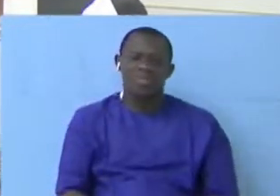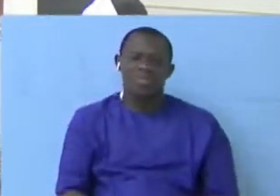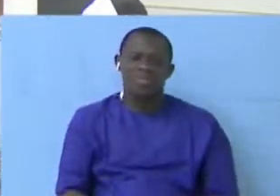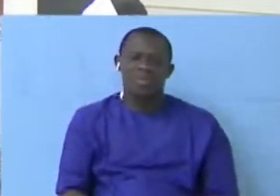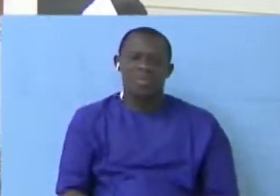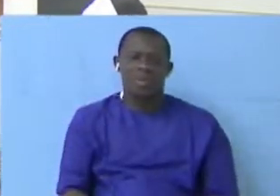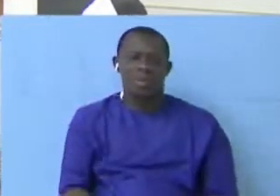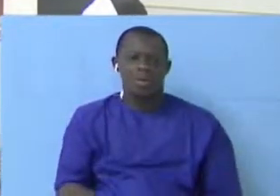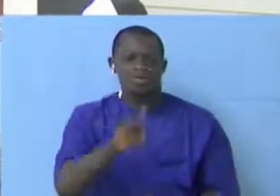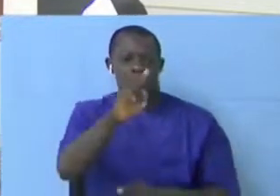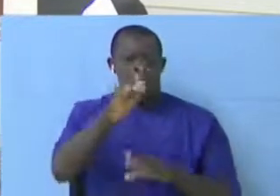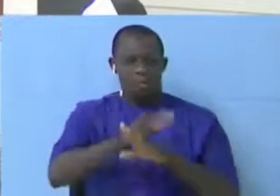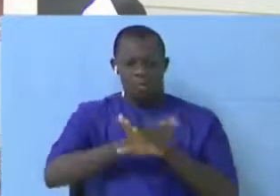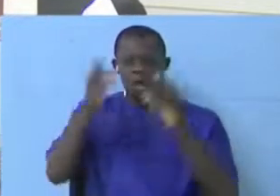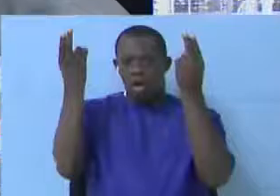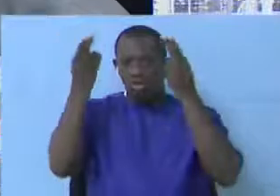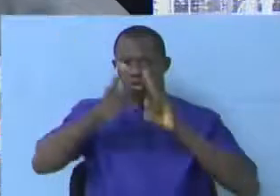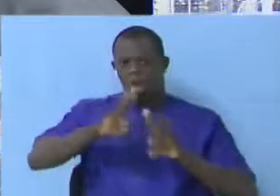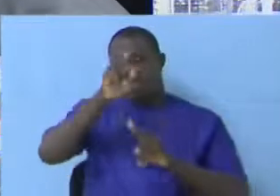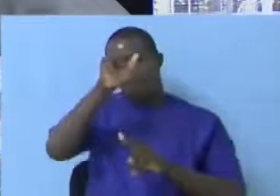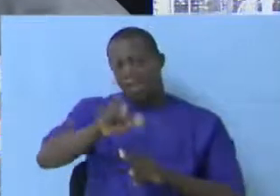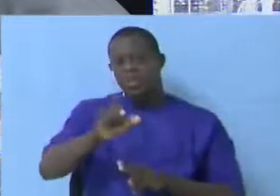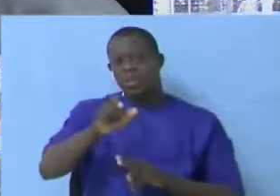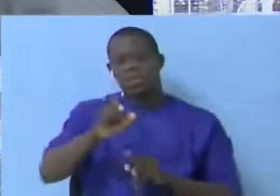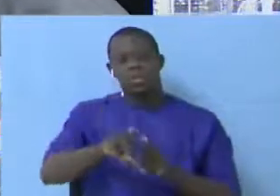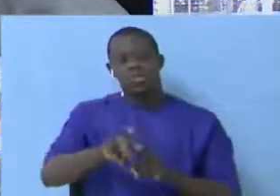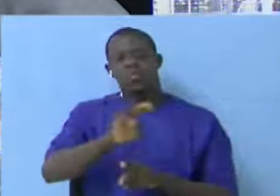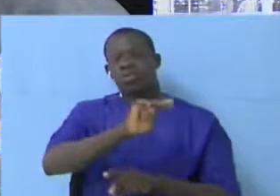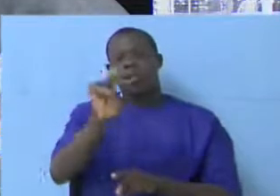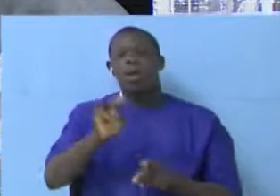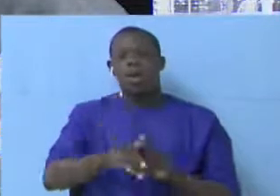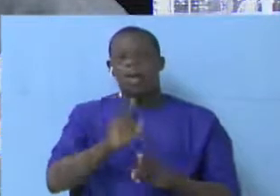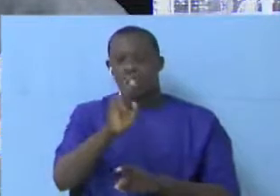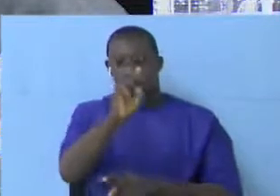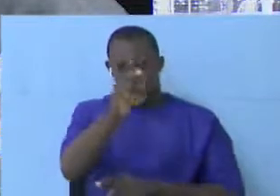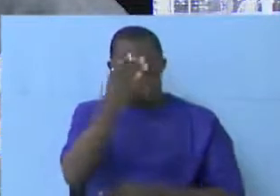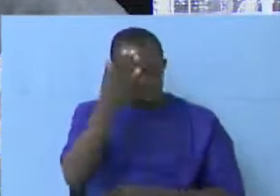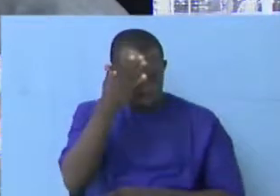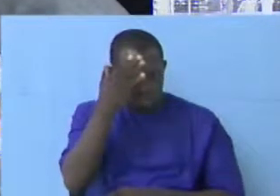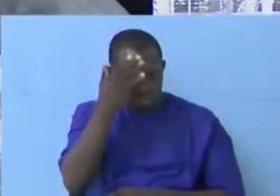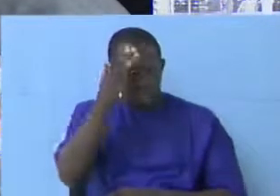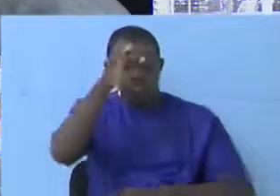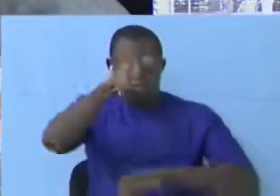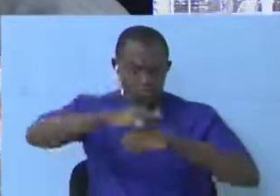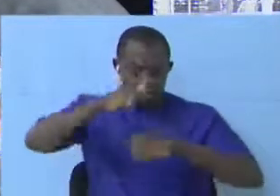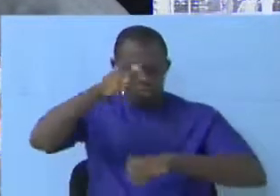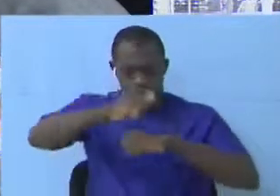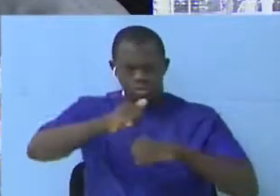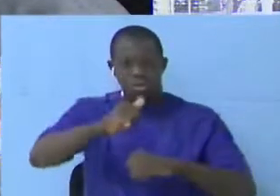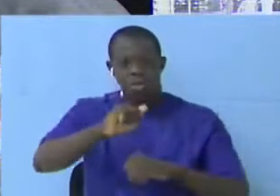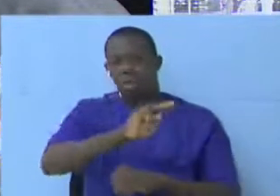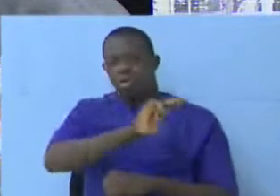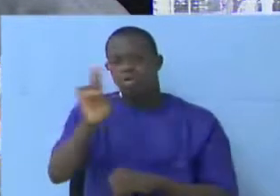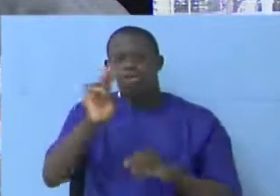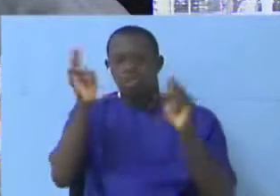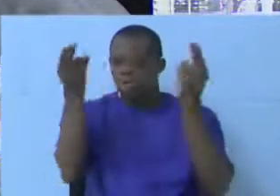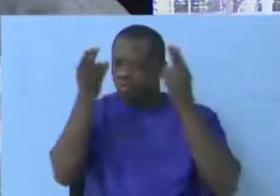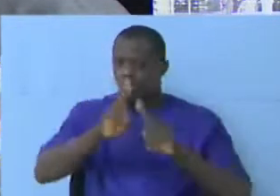You weren't a lawyer yet? No. But you knew that torture was unlawful?